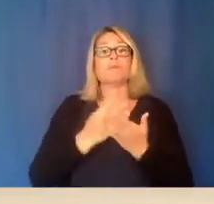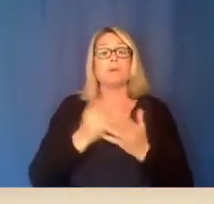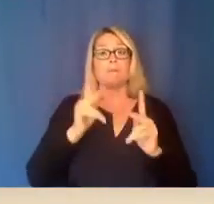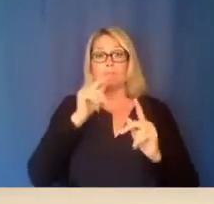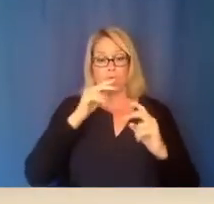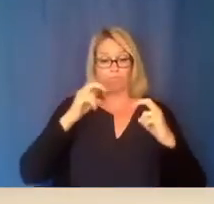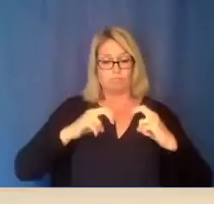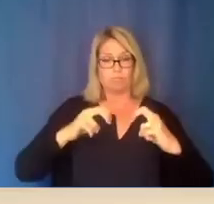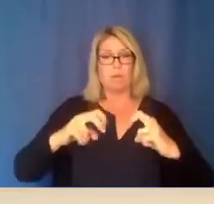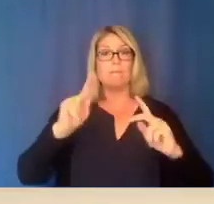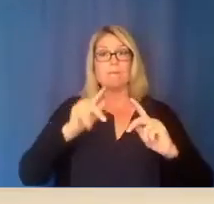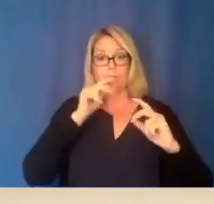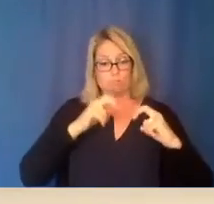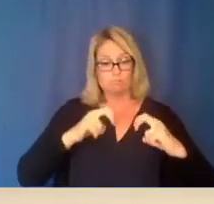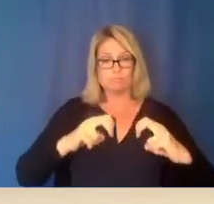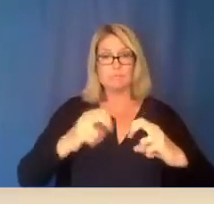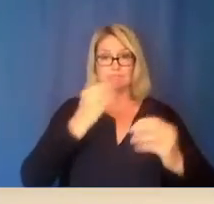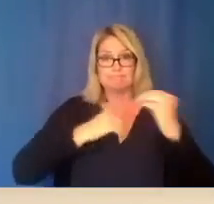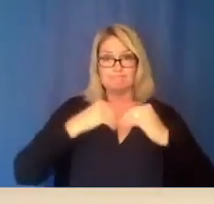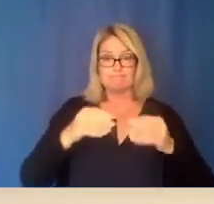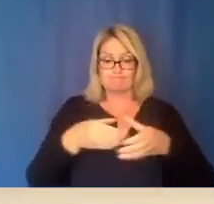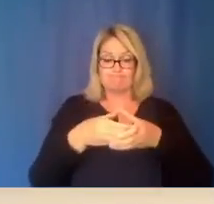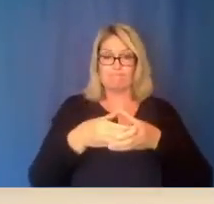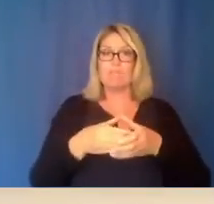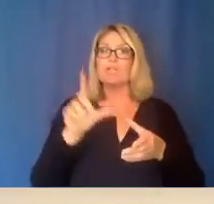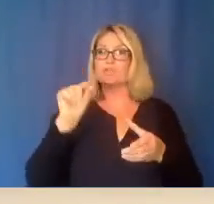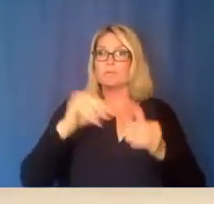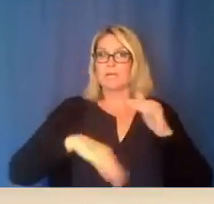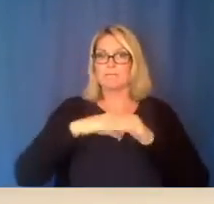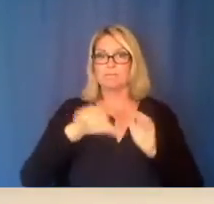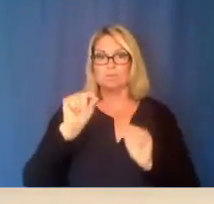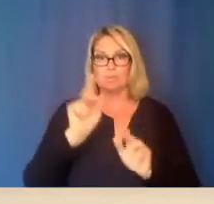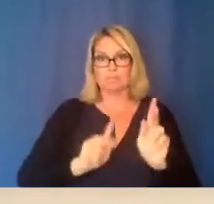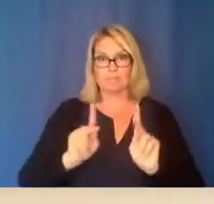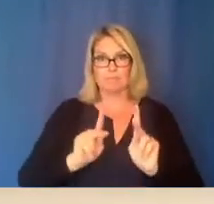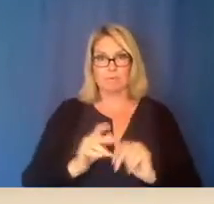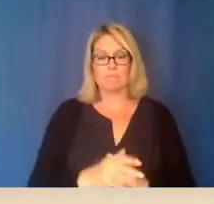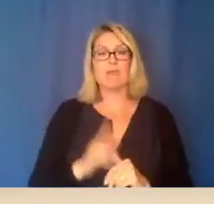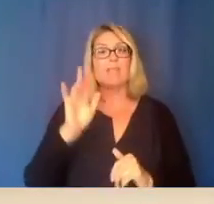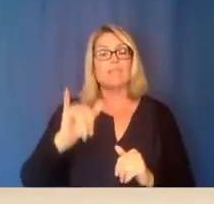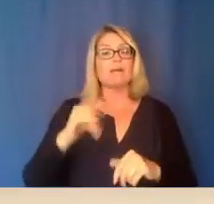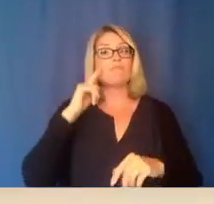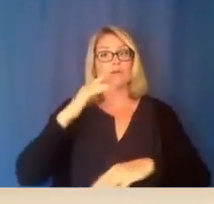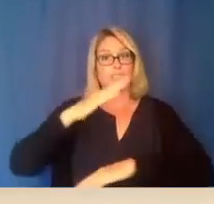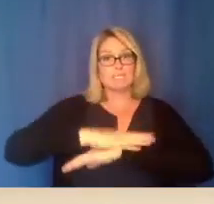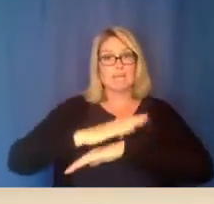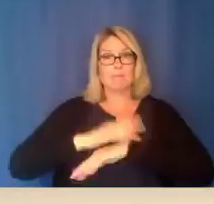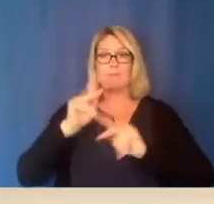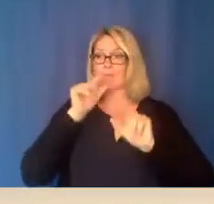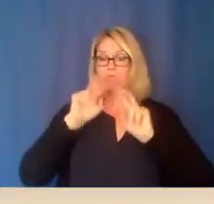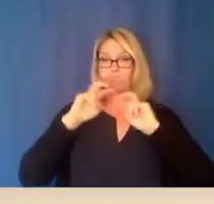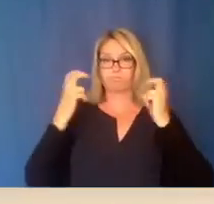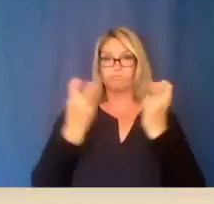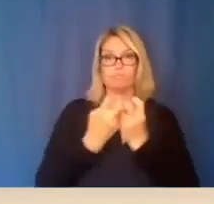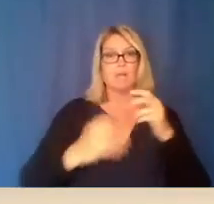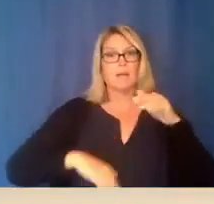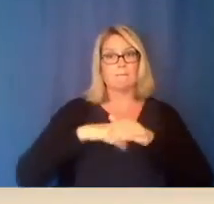up to 20, but that is really the table size. So it's not